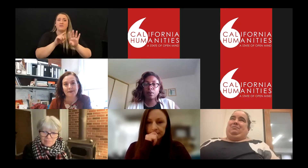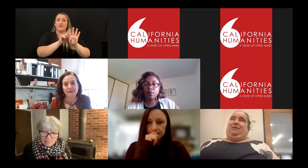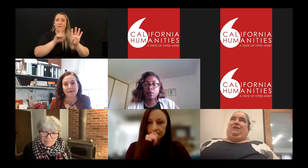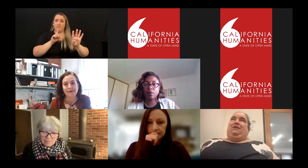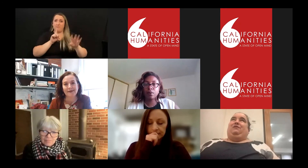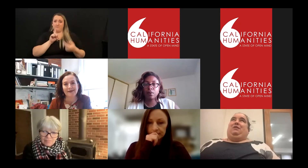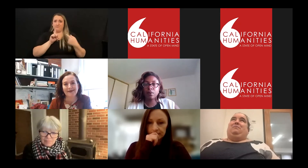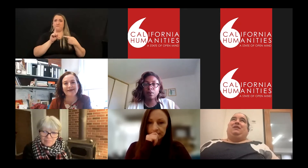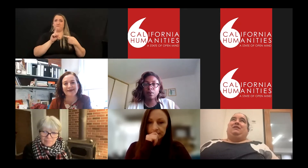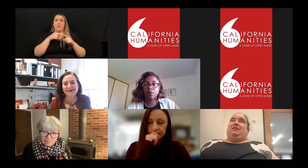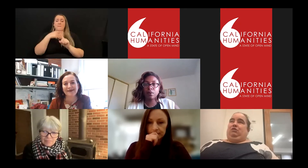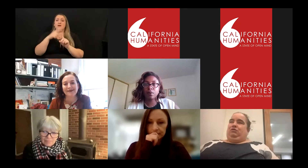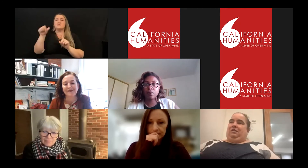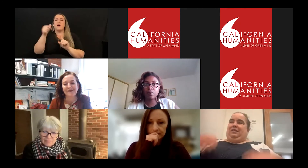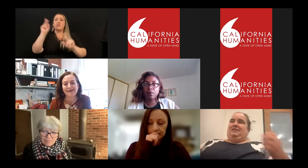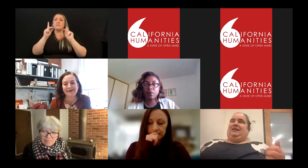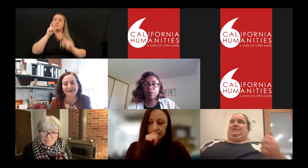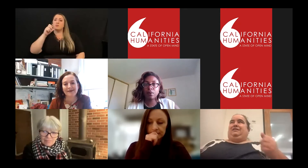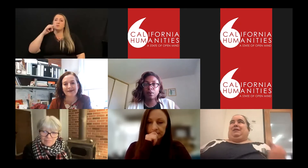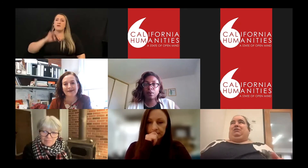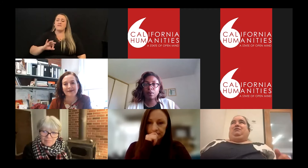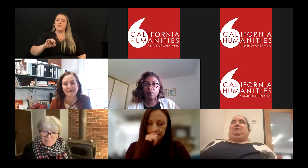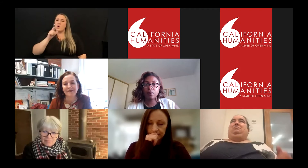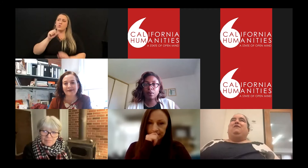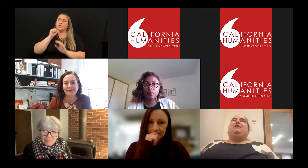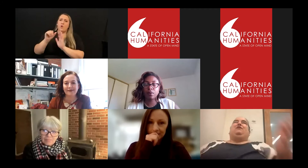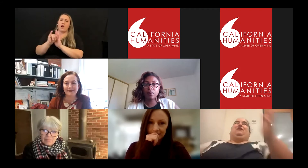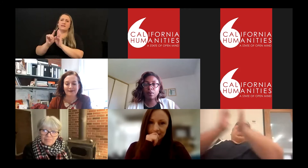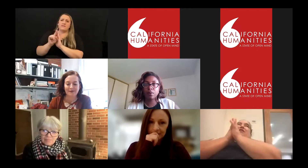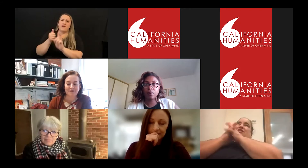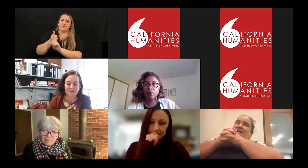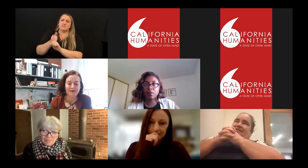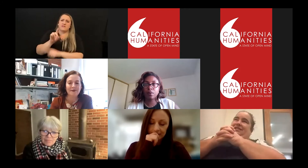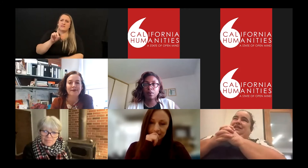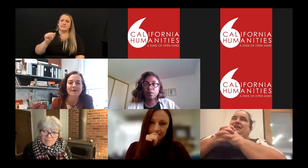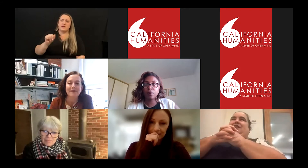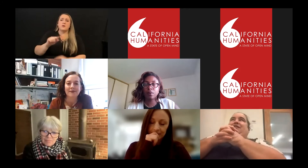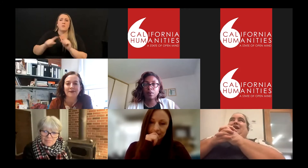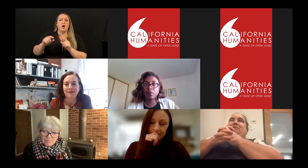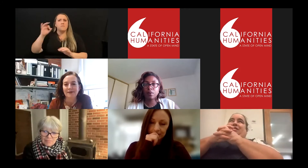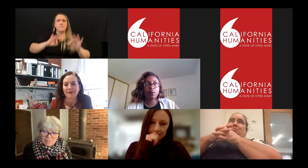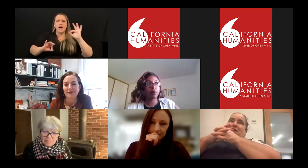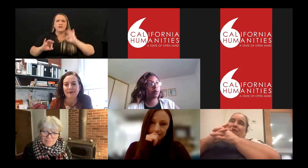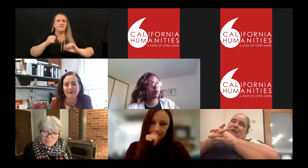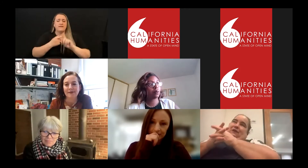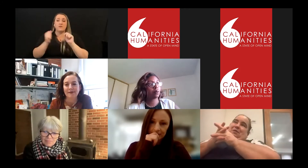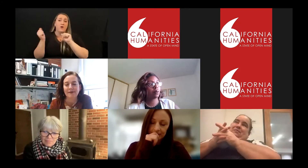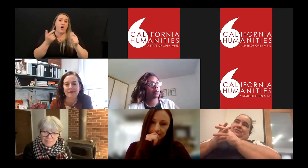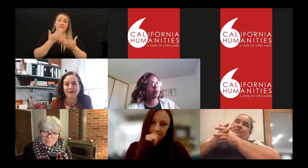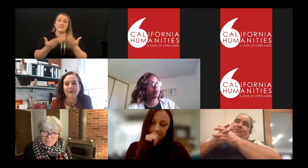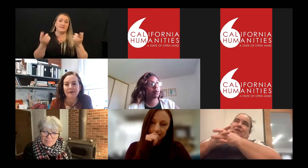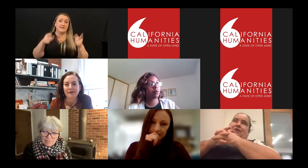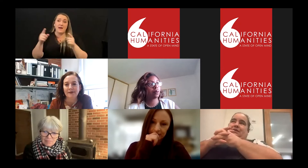others that benefit from, who don't ID as disabled, who benefit from all the things that are happening, that are benefiting